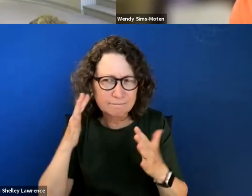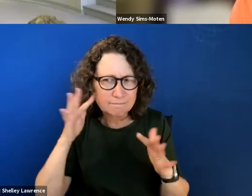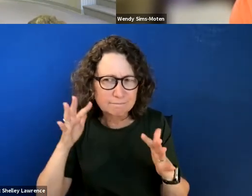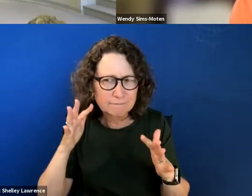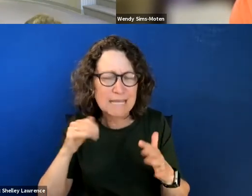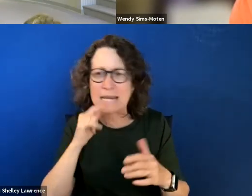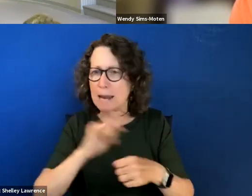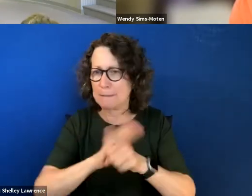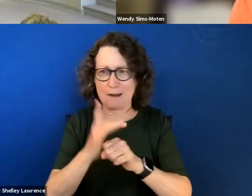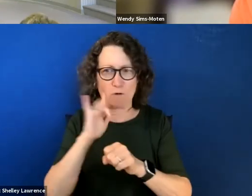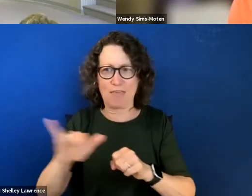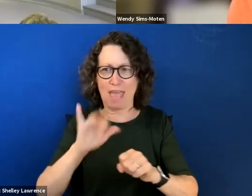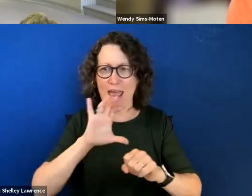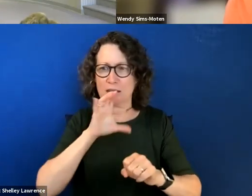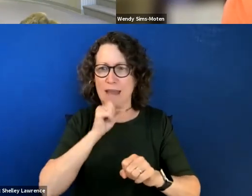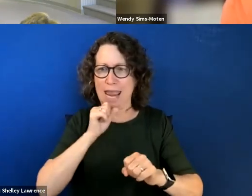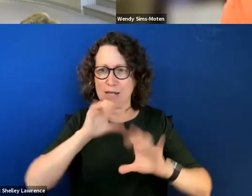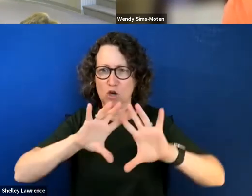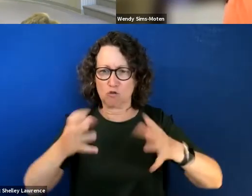pandemic for that age group.